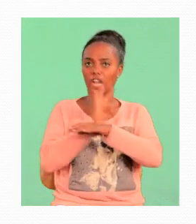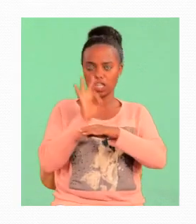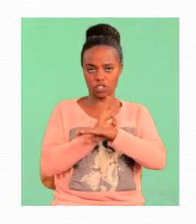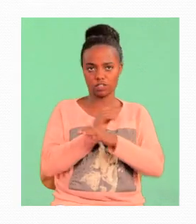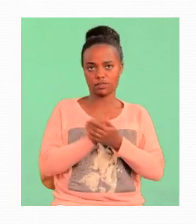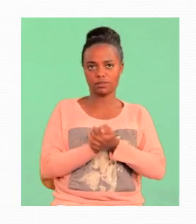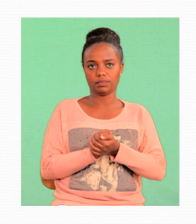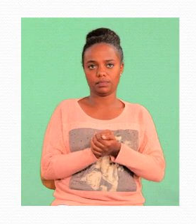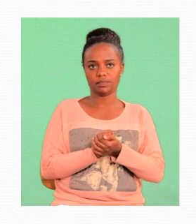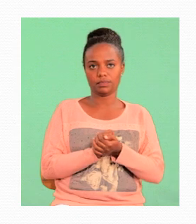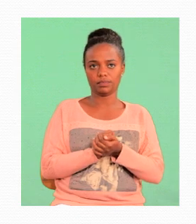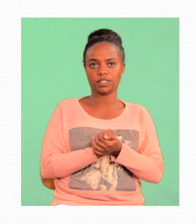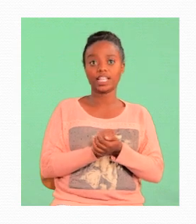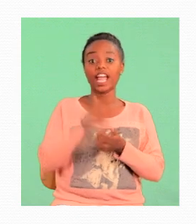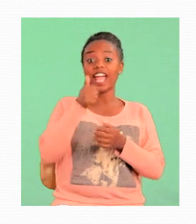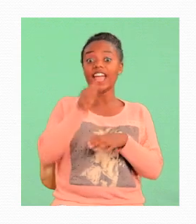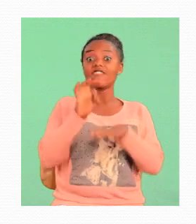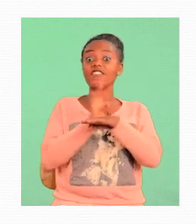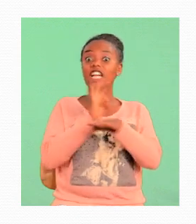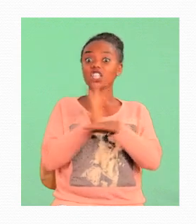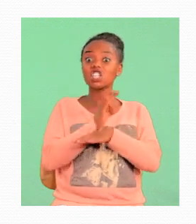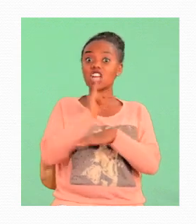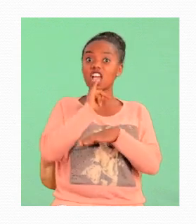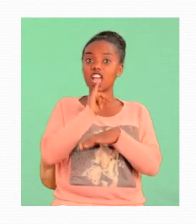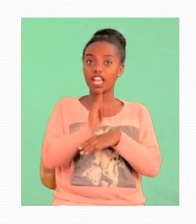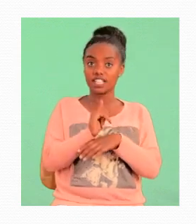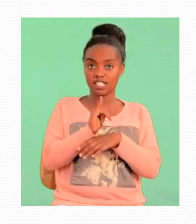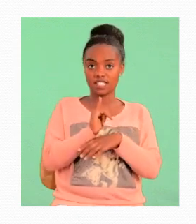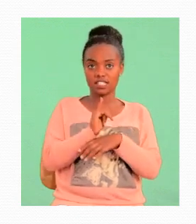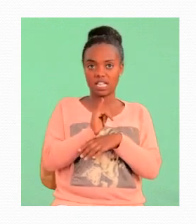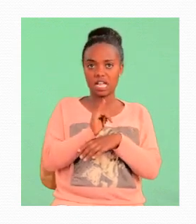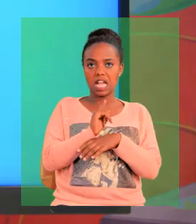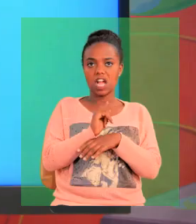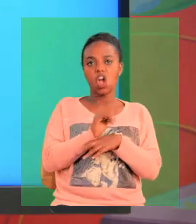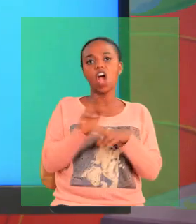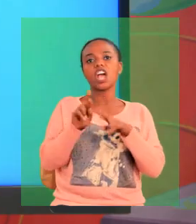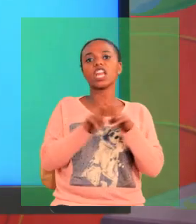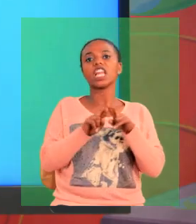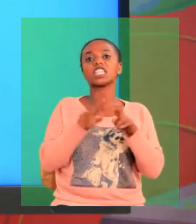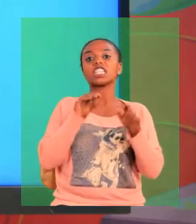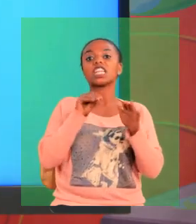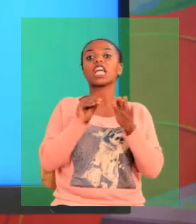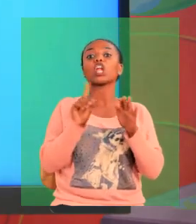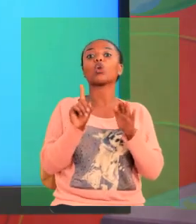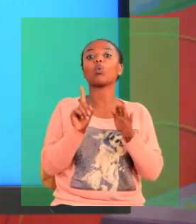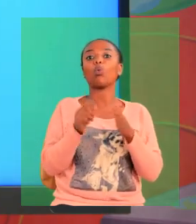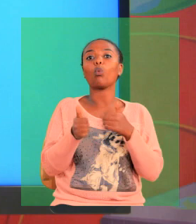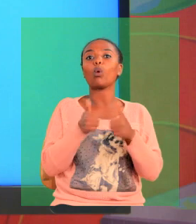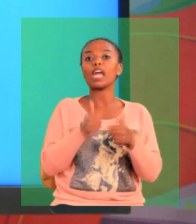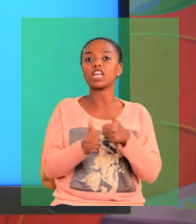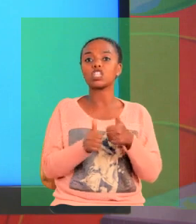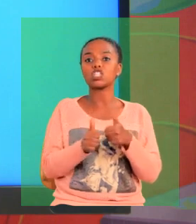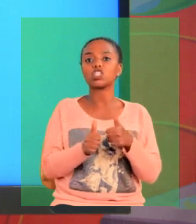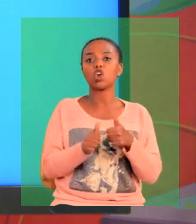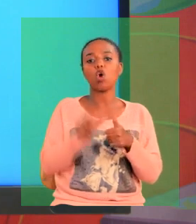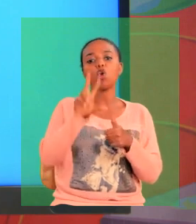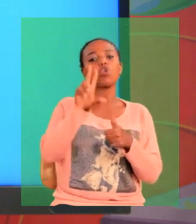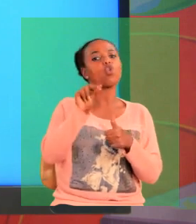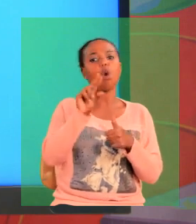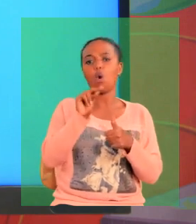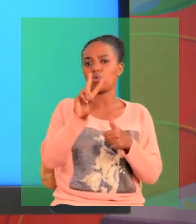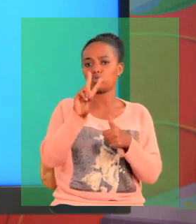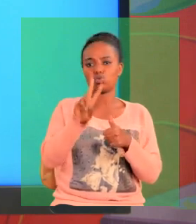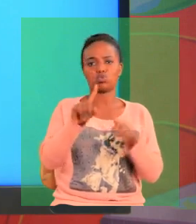Functions. A function is a relation in which no